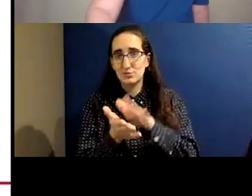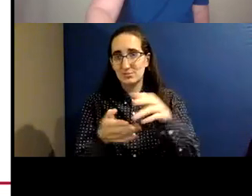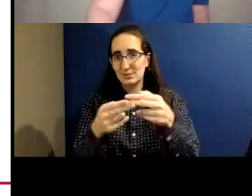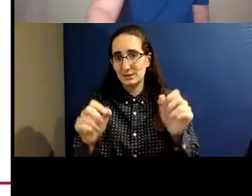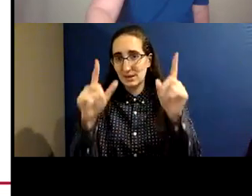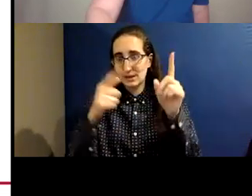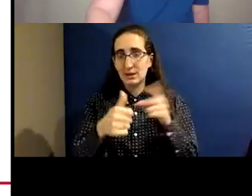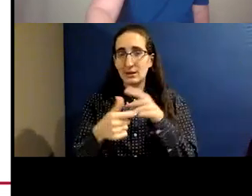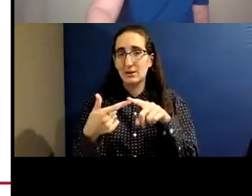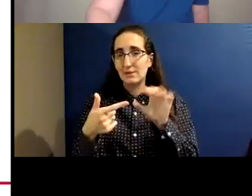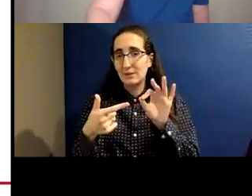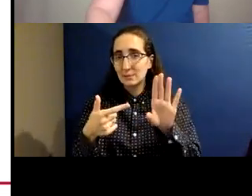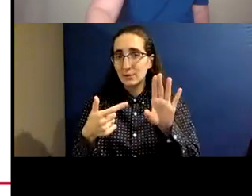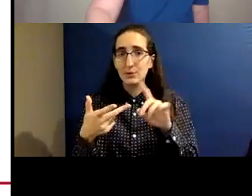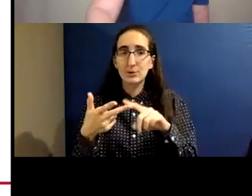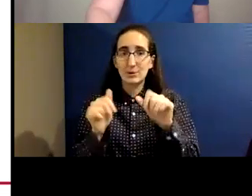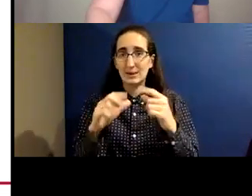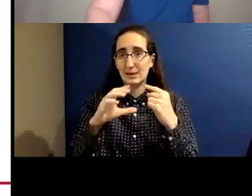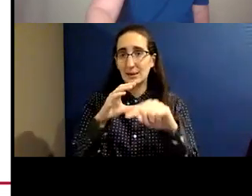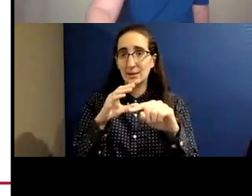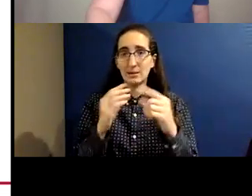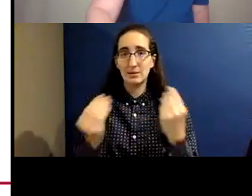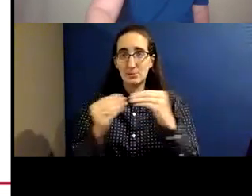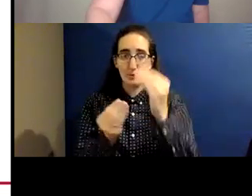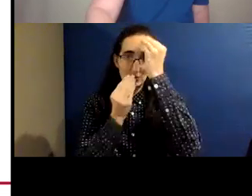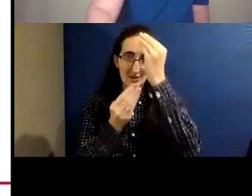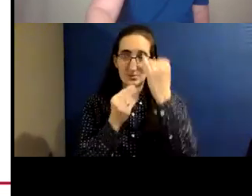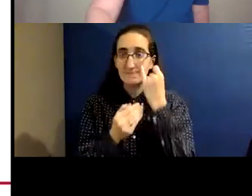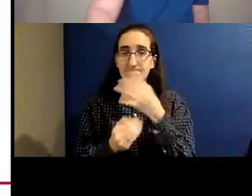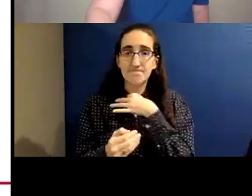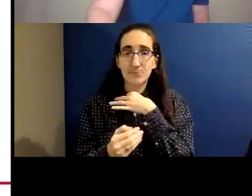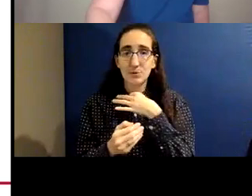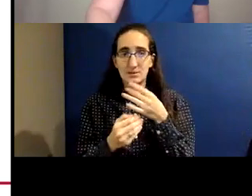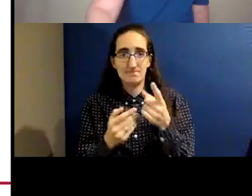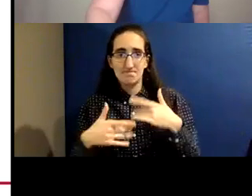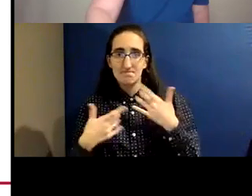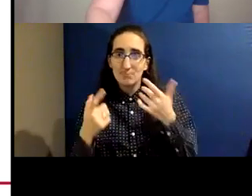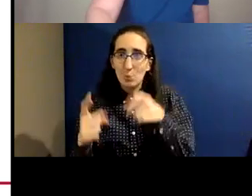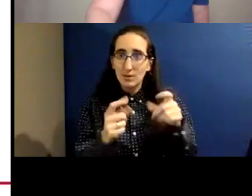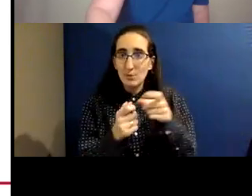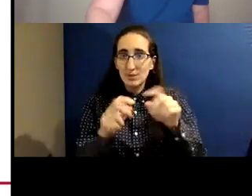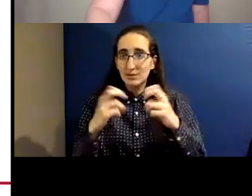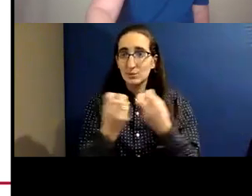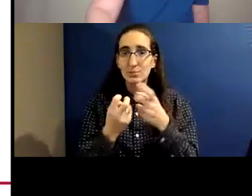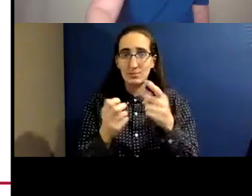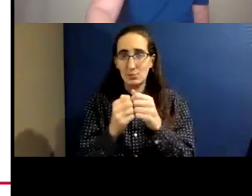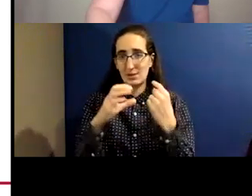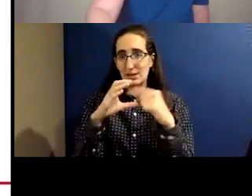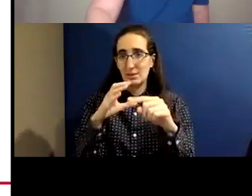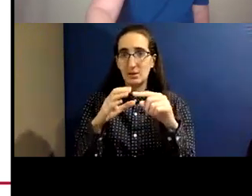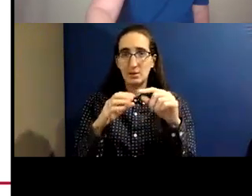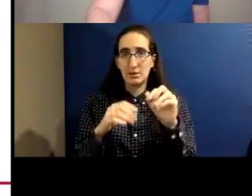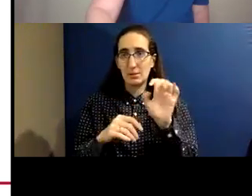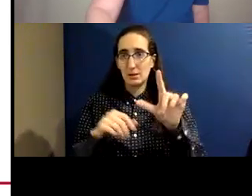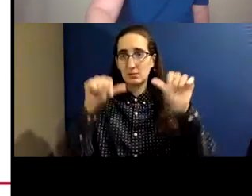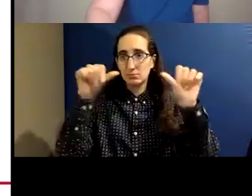or on Facebook. You can email them for more information if you're curious about what they're up to, with the email on the slide. And